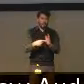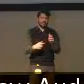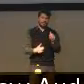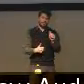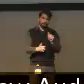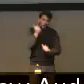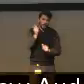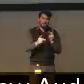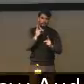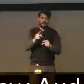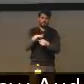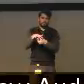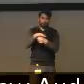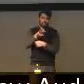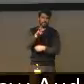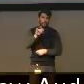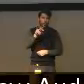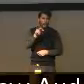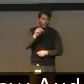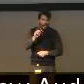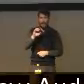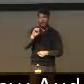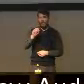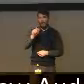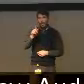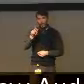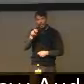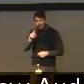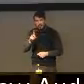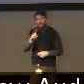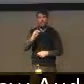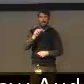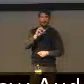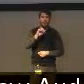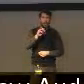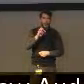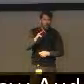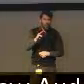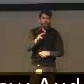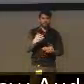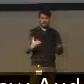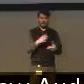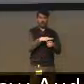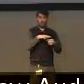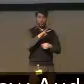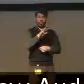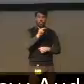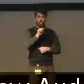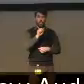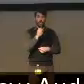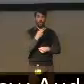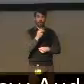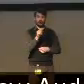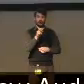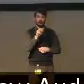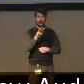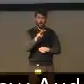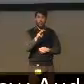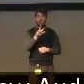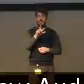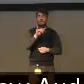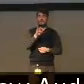Oakland, Macomb, and Genesee counties, and Washtenaw and Livingston County, as Vikas pointed out, have a considerably